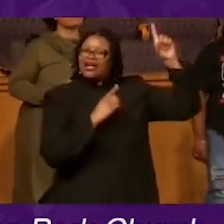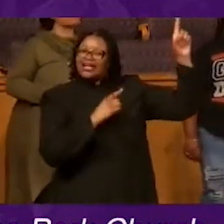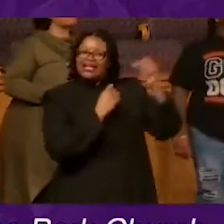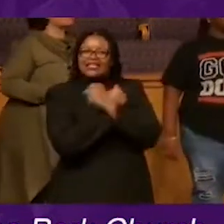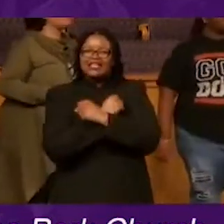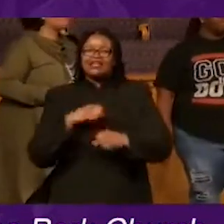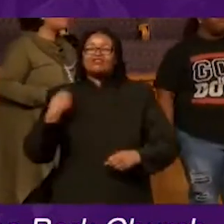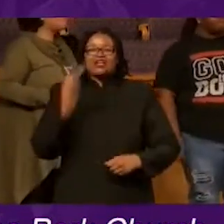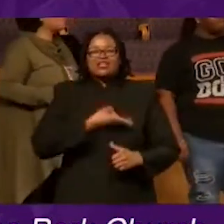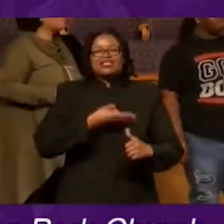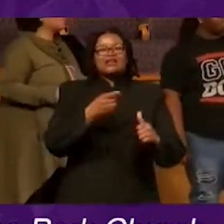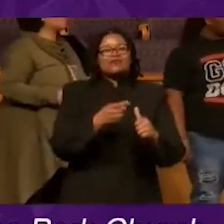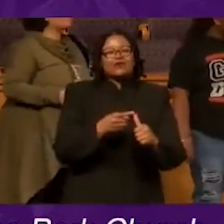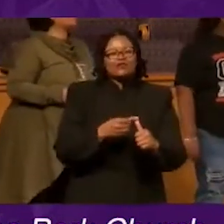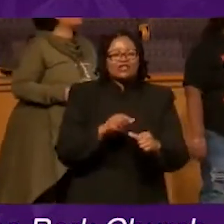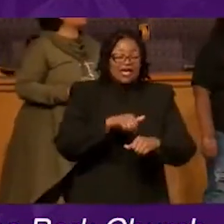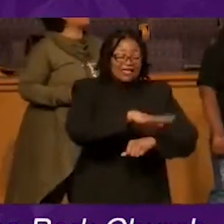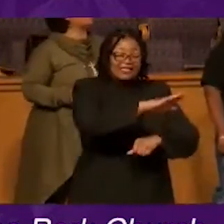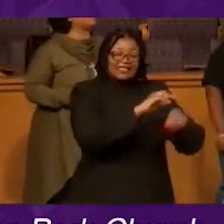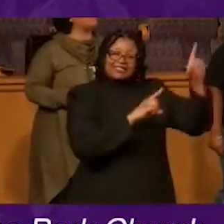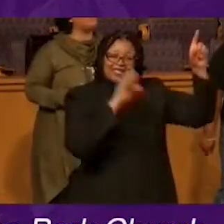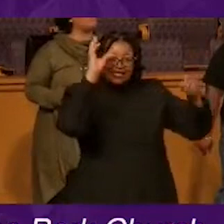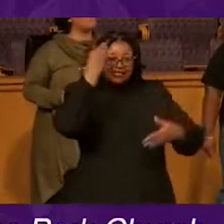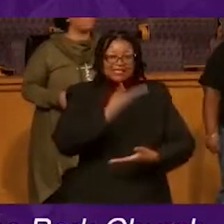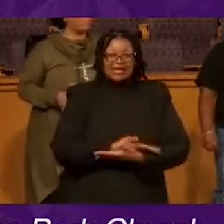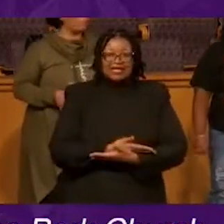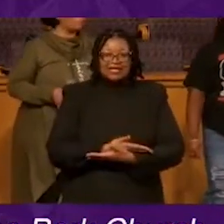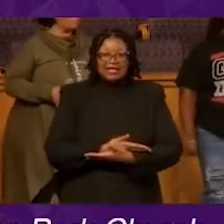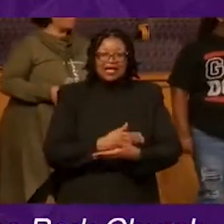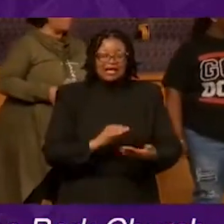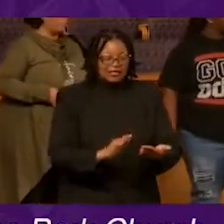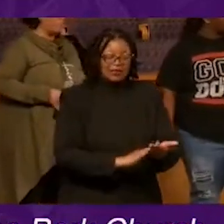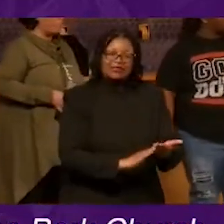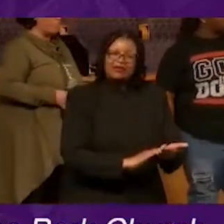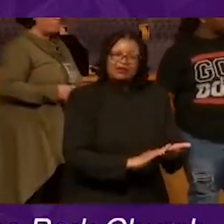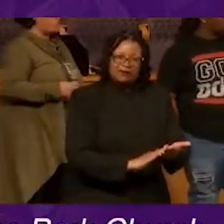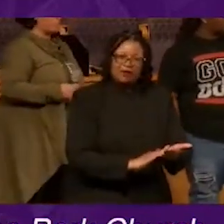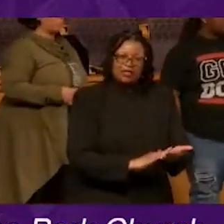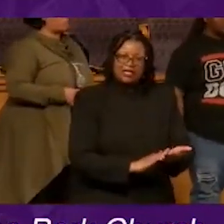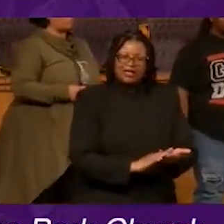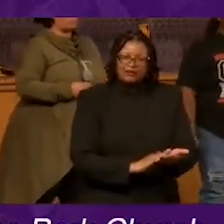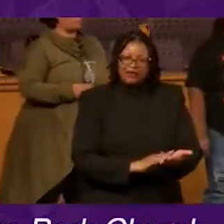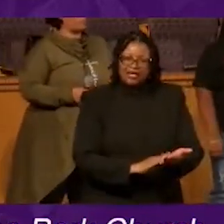us first, sent his son to be the atoning sacrifice for our sins.